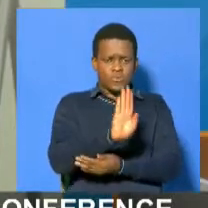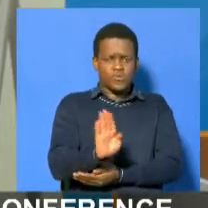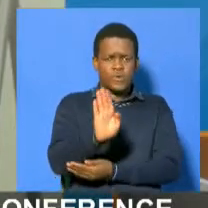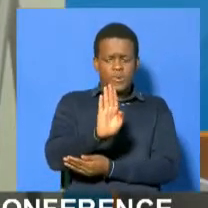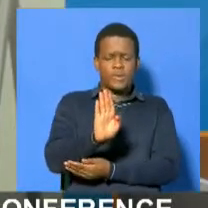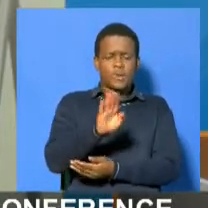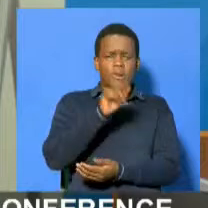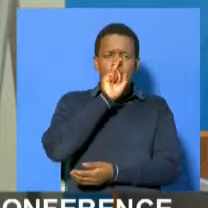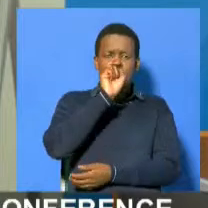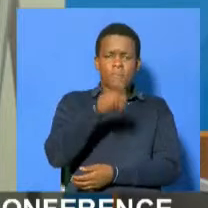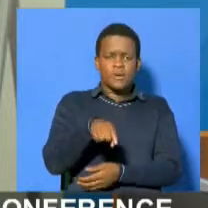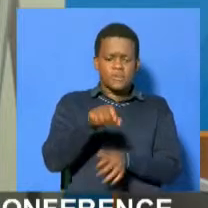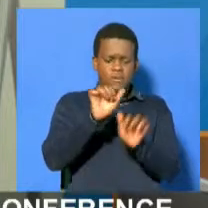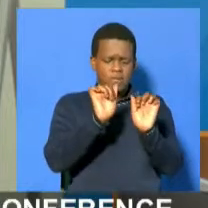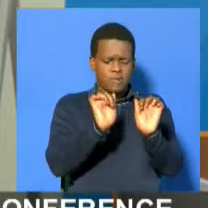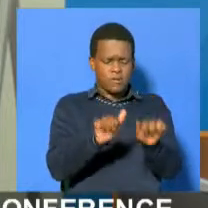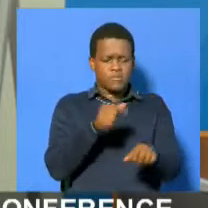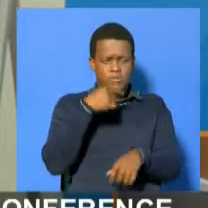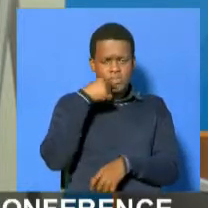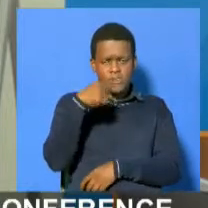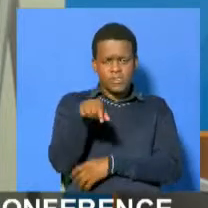sector, they should be able to say yes.